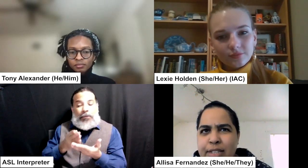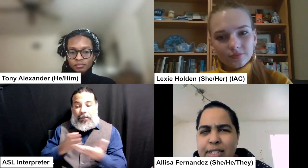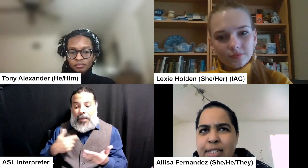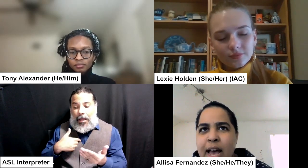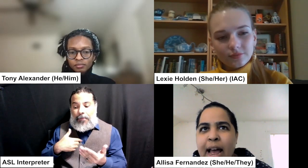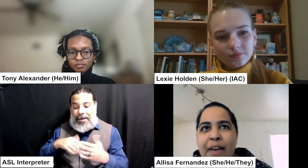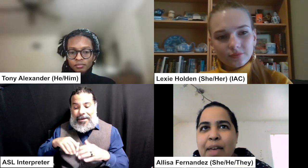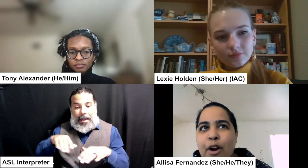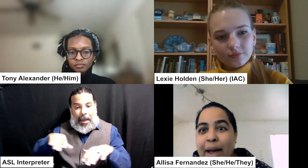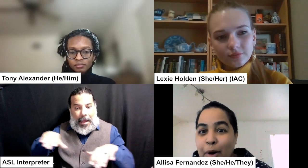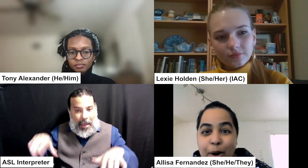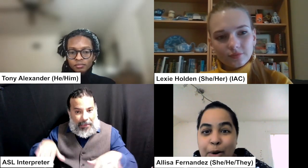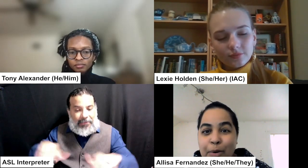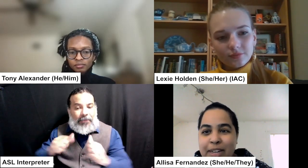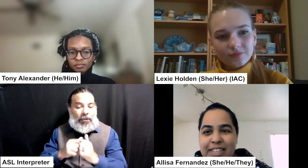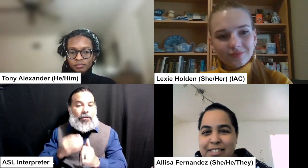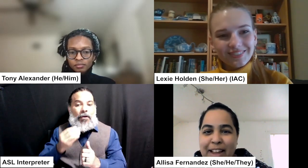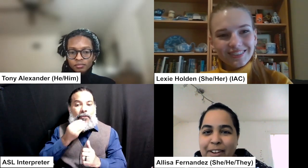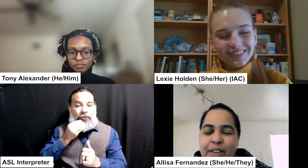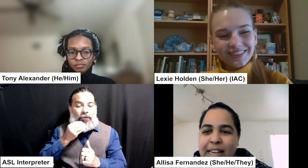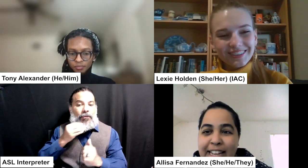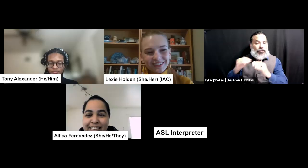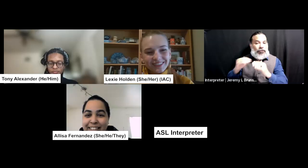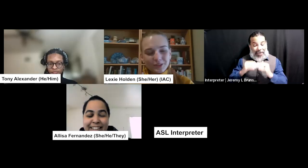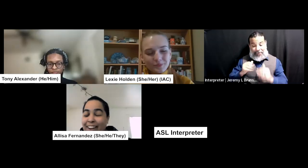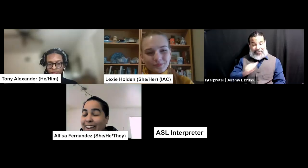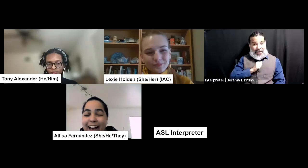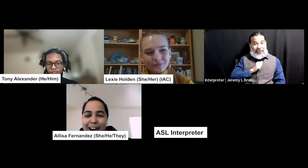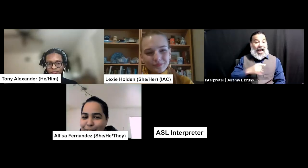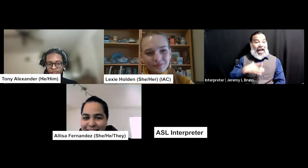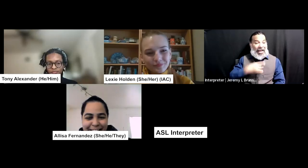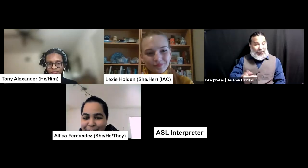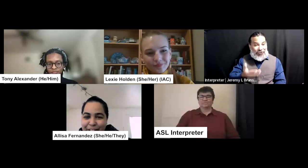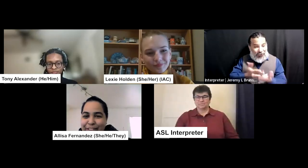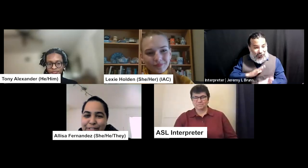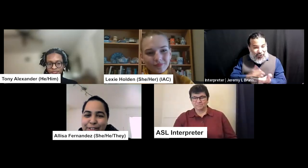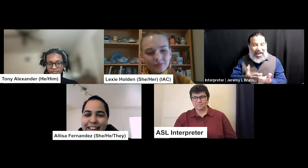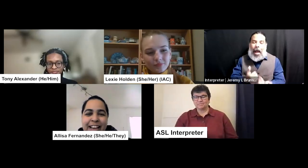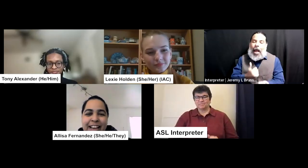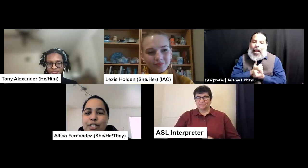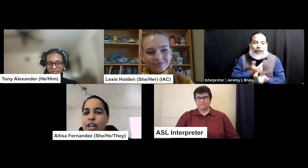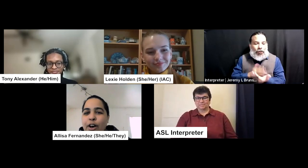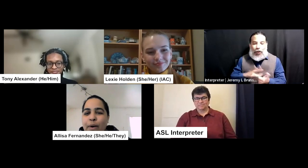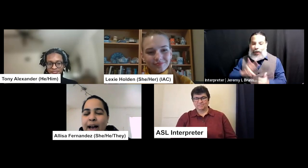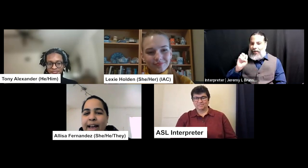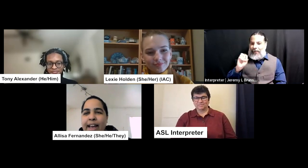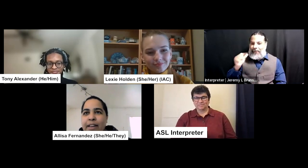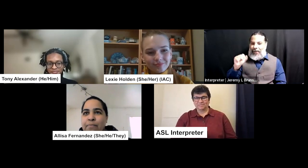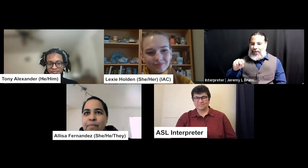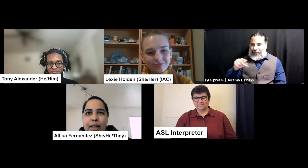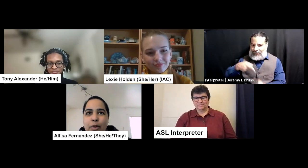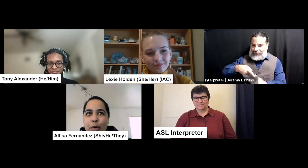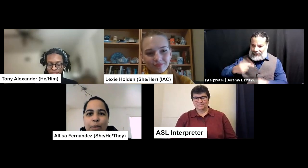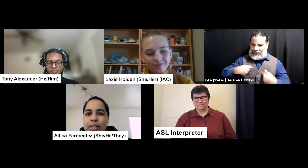food justice. And then on my own, just on my own, I like to cook. I love to cook vegan food. So